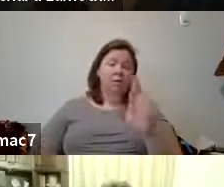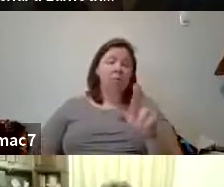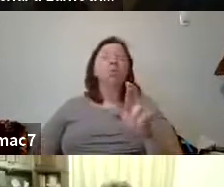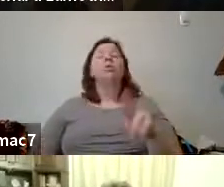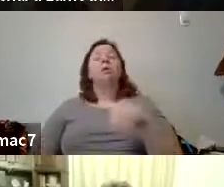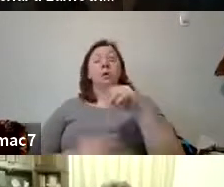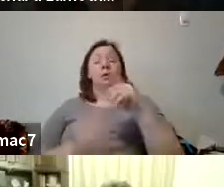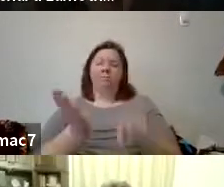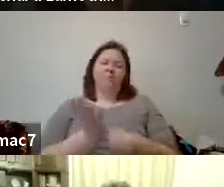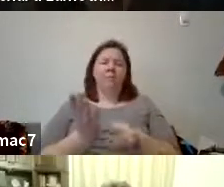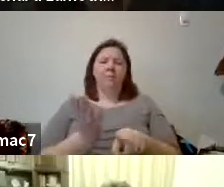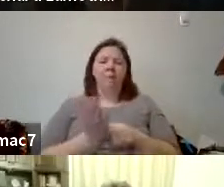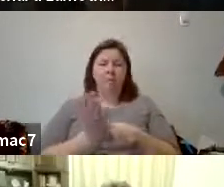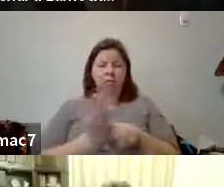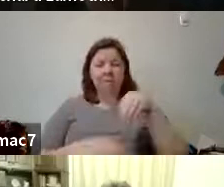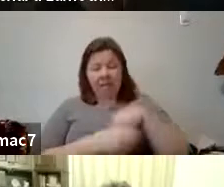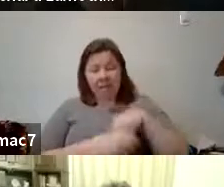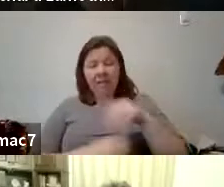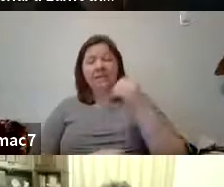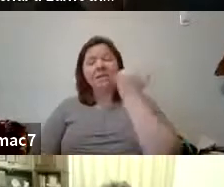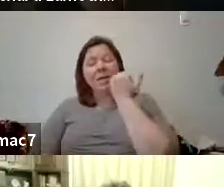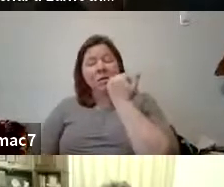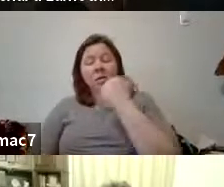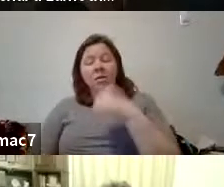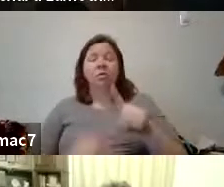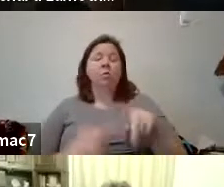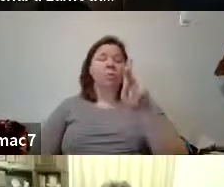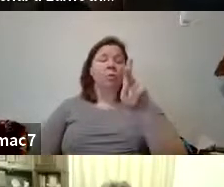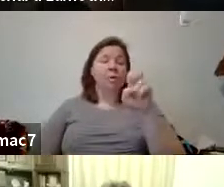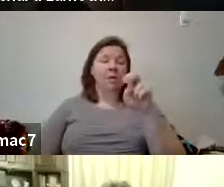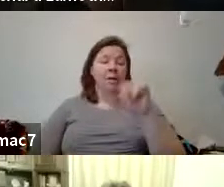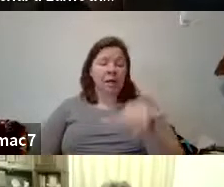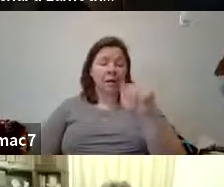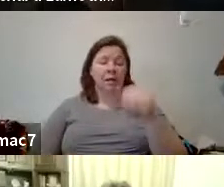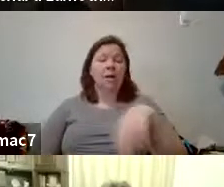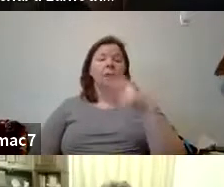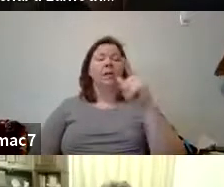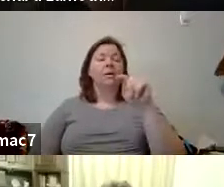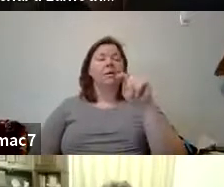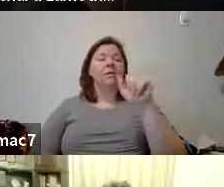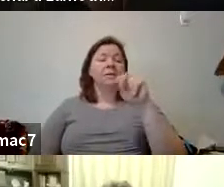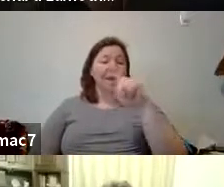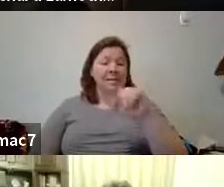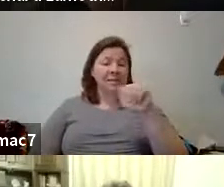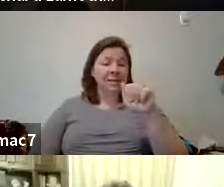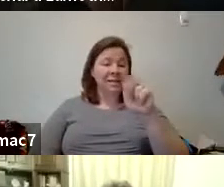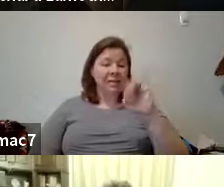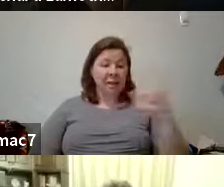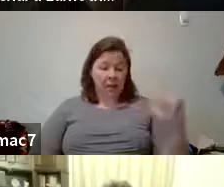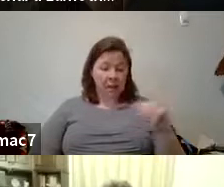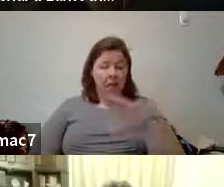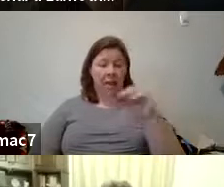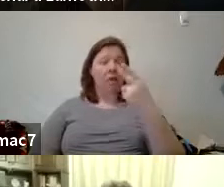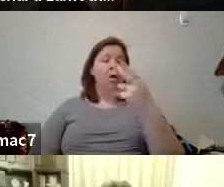Dentistry. He's been to Kenya, Tanzania, Honduras, and many other places over the past 20 years